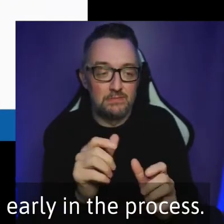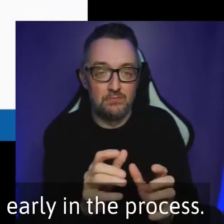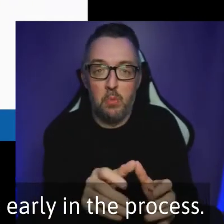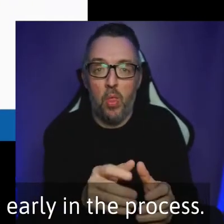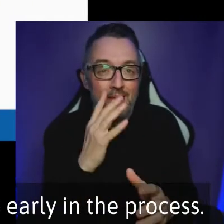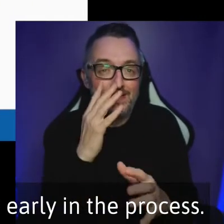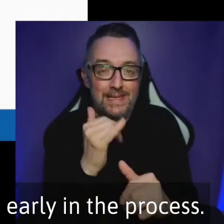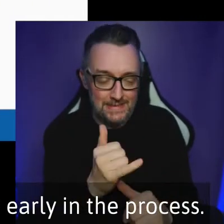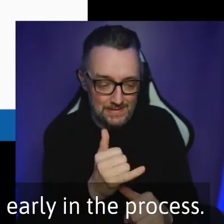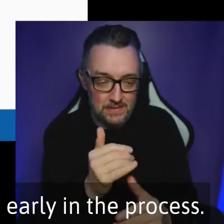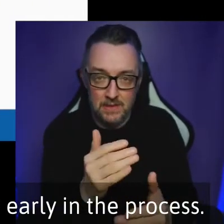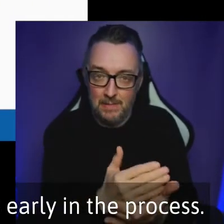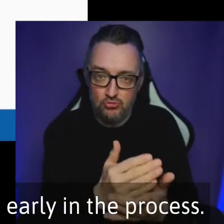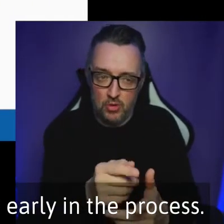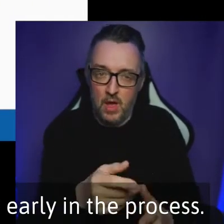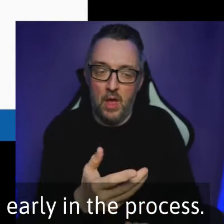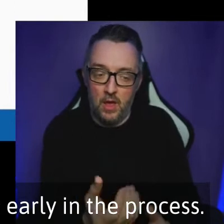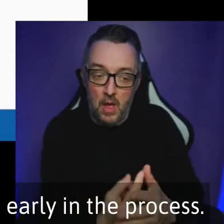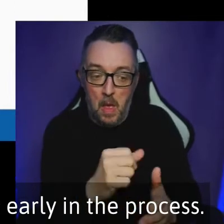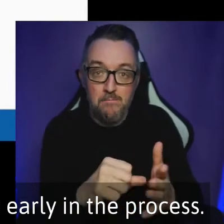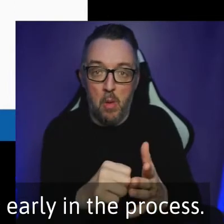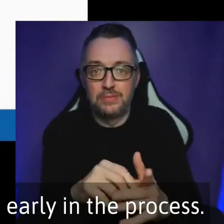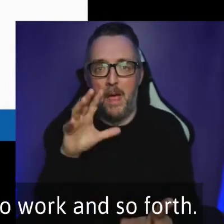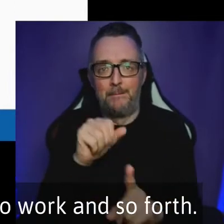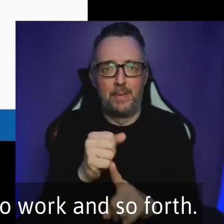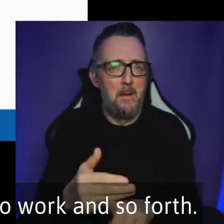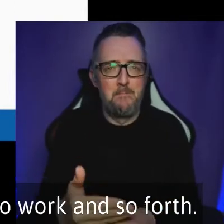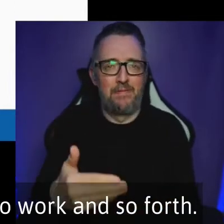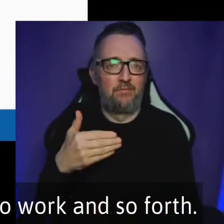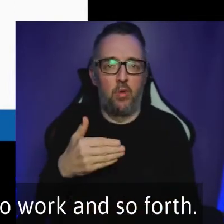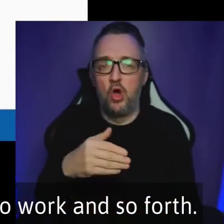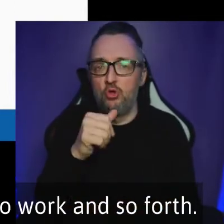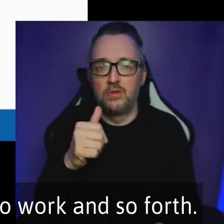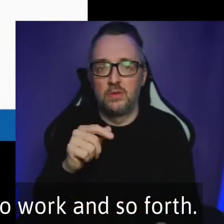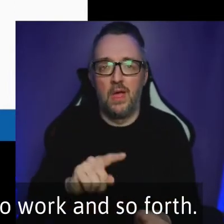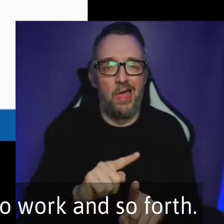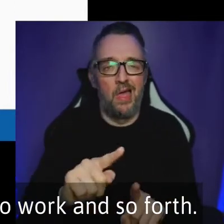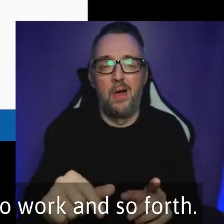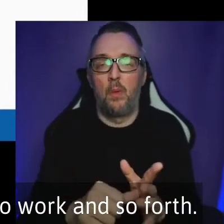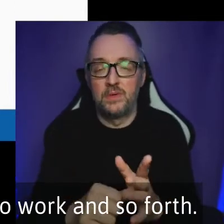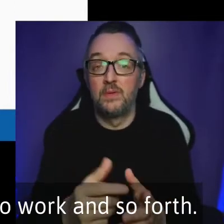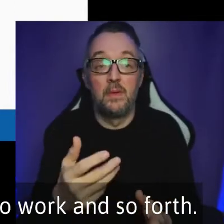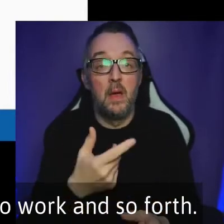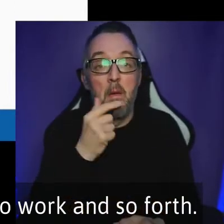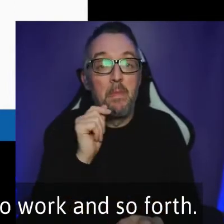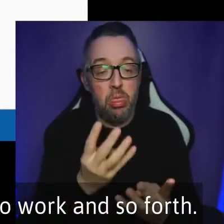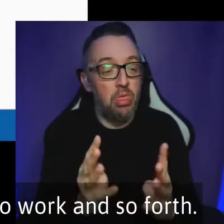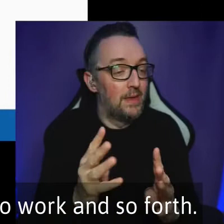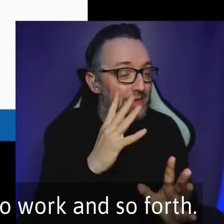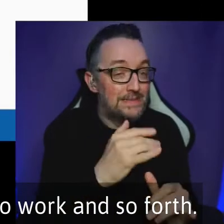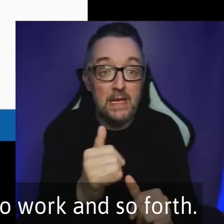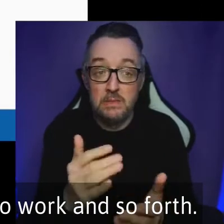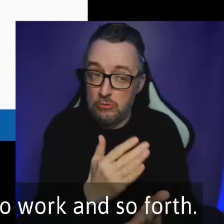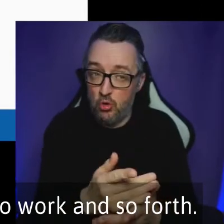not actually, we're finding problems early in the process. We will test with people to check that it's going to work and